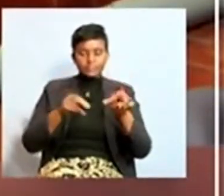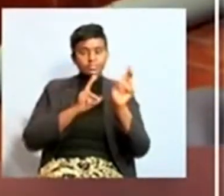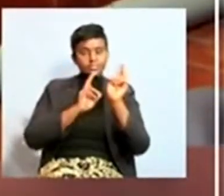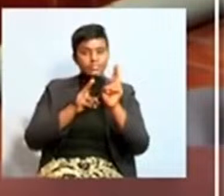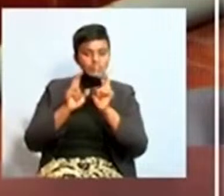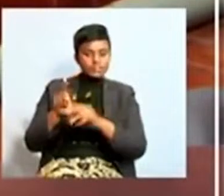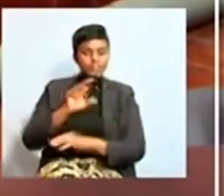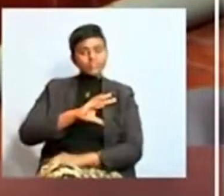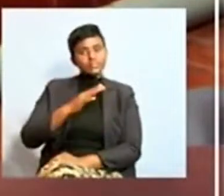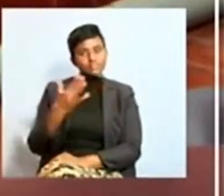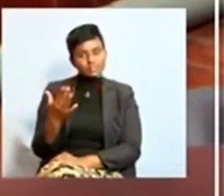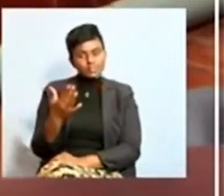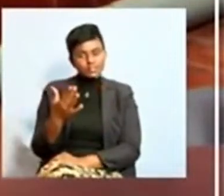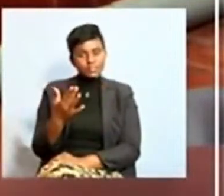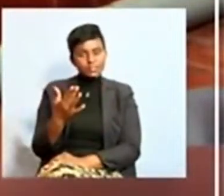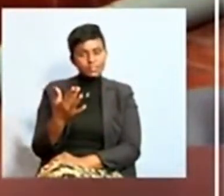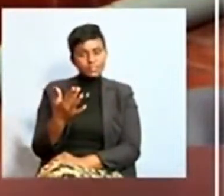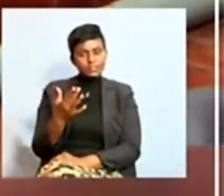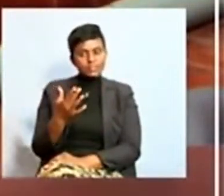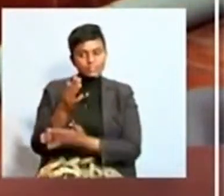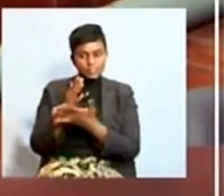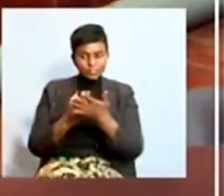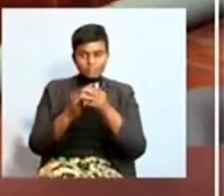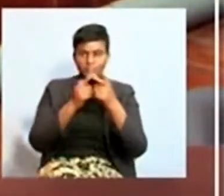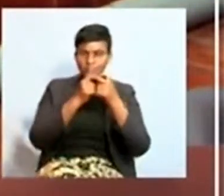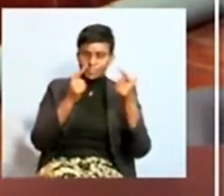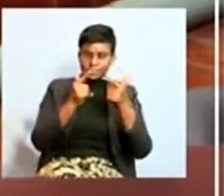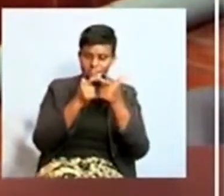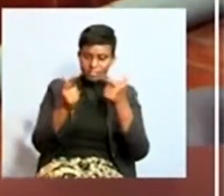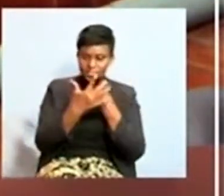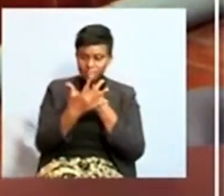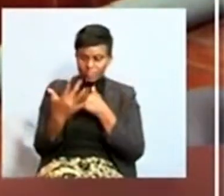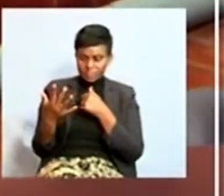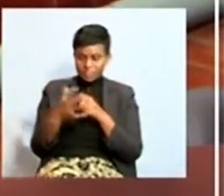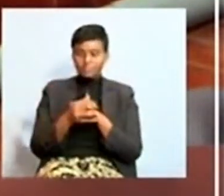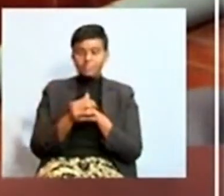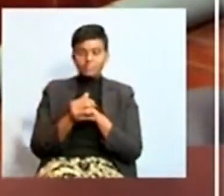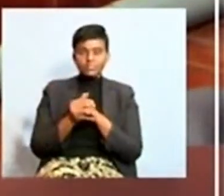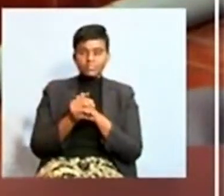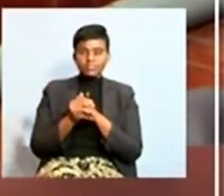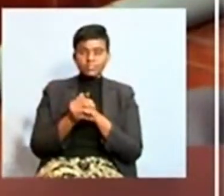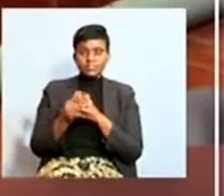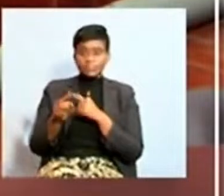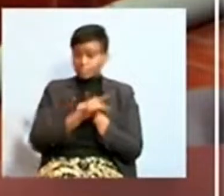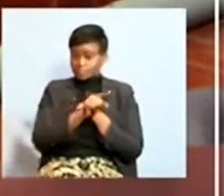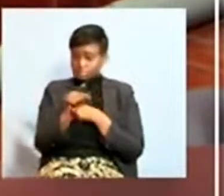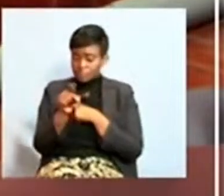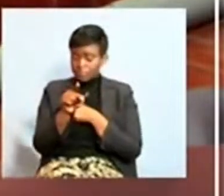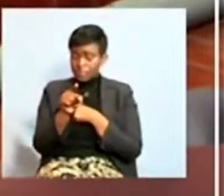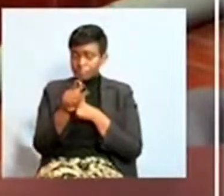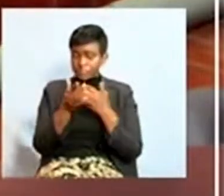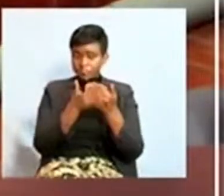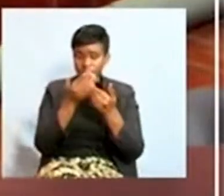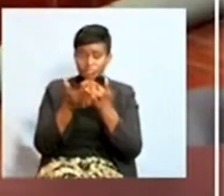responded to some major aspects of this